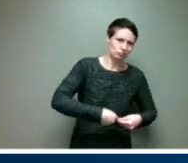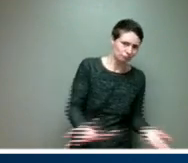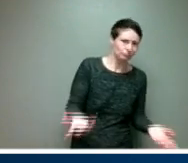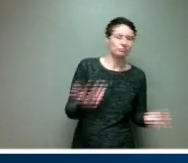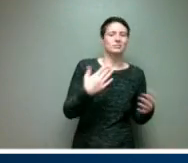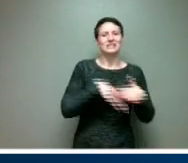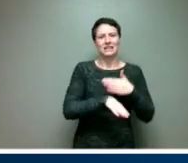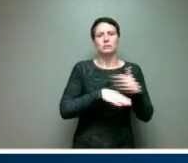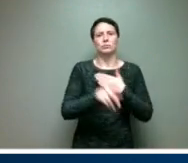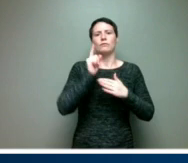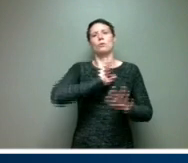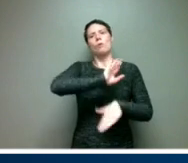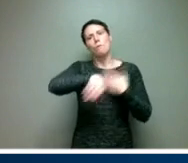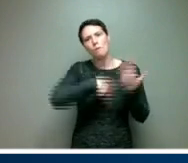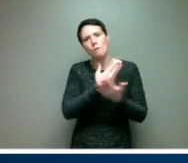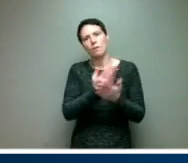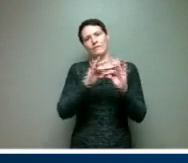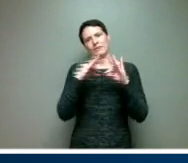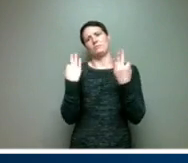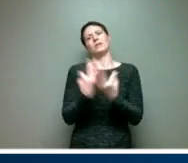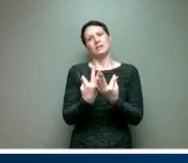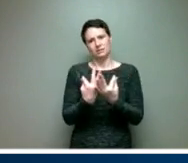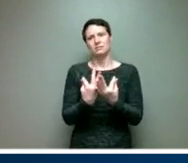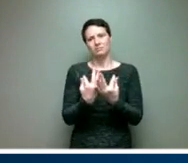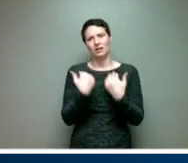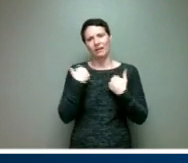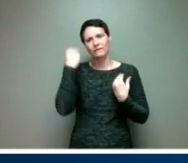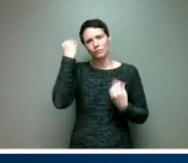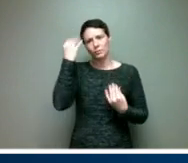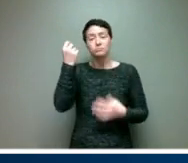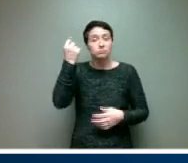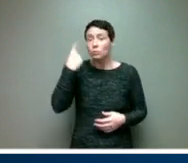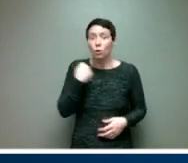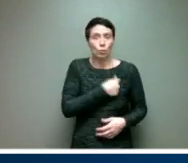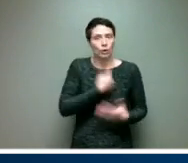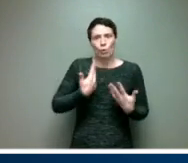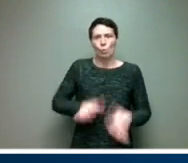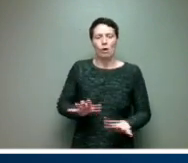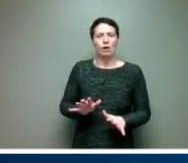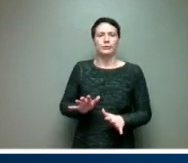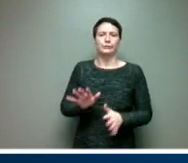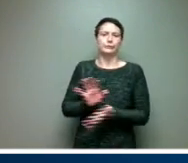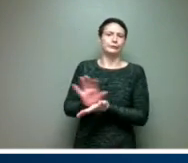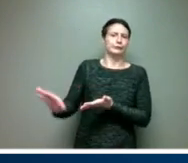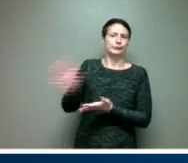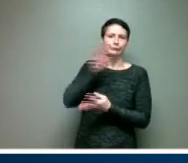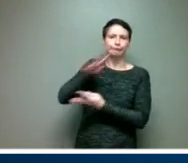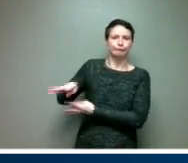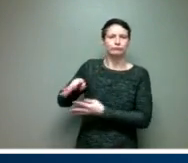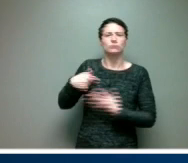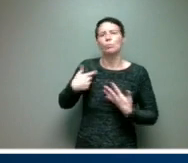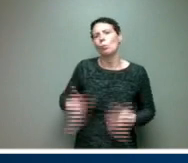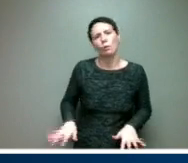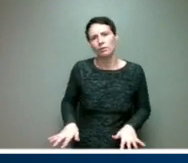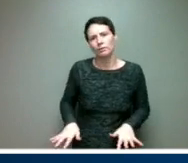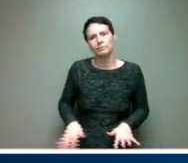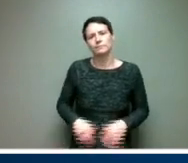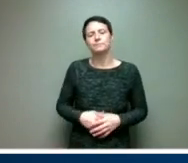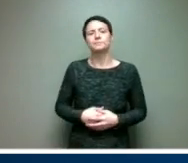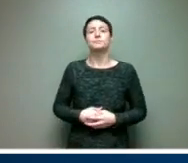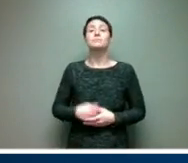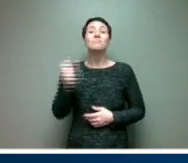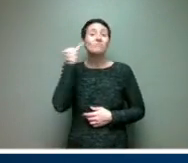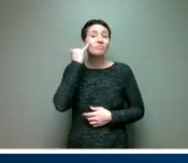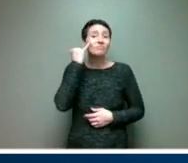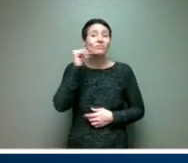families to make sure they have what they need. So we don't want to leave anyone out. And if there are other resources out there that we have not